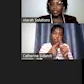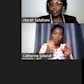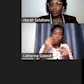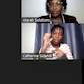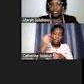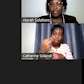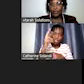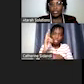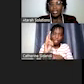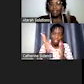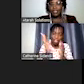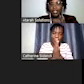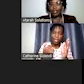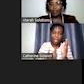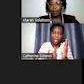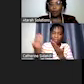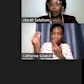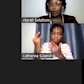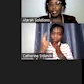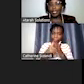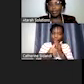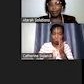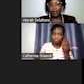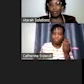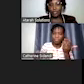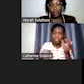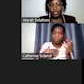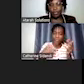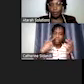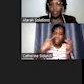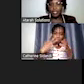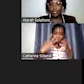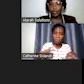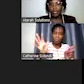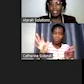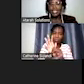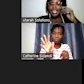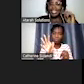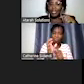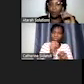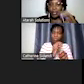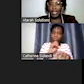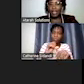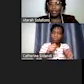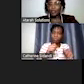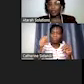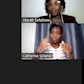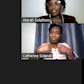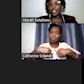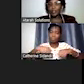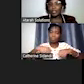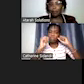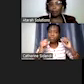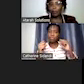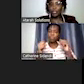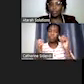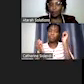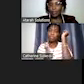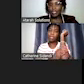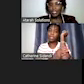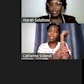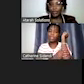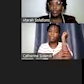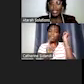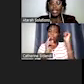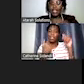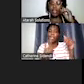our expectations of CEOs? I've seen a lot of people complaining about toxic bosses and all that. We are going to have that round table